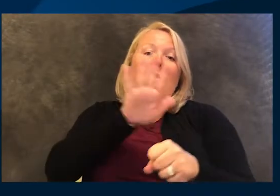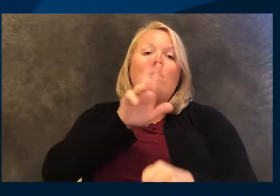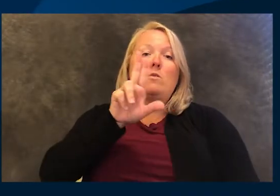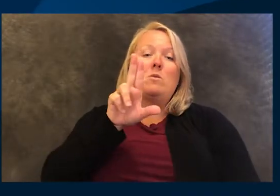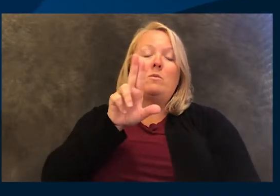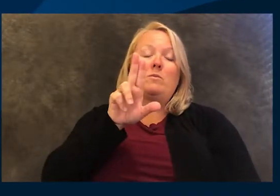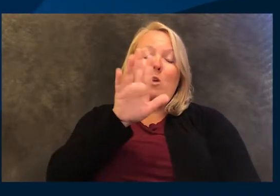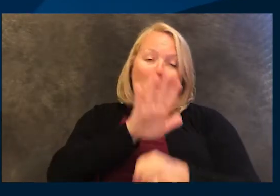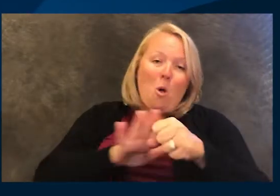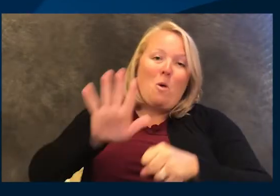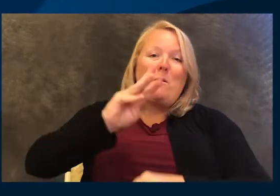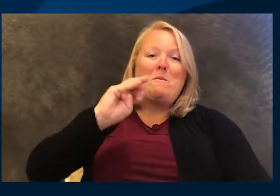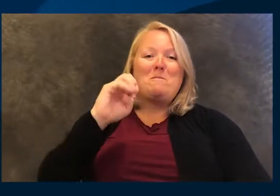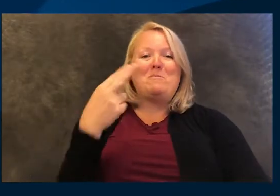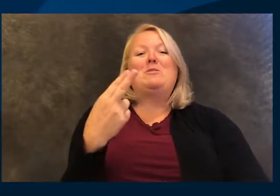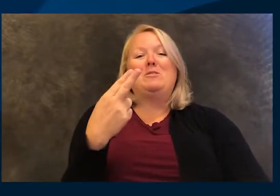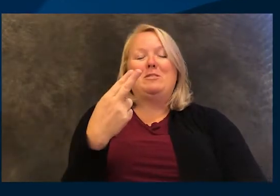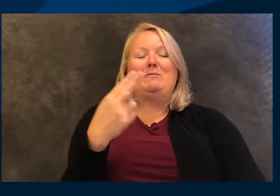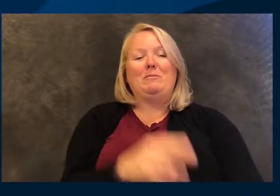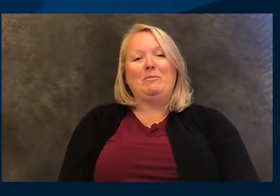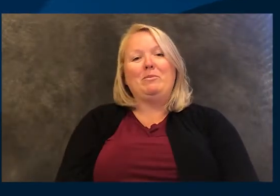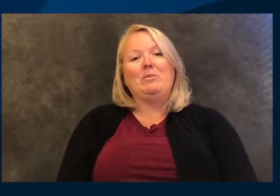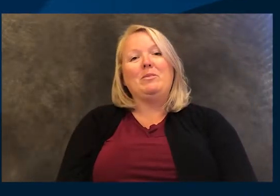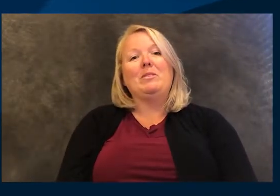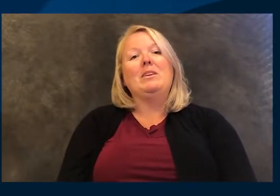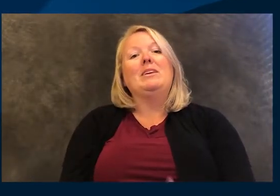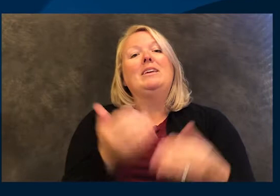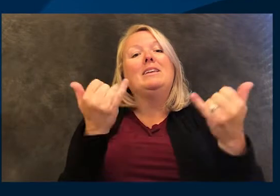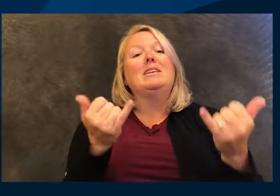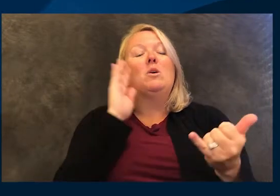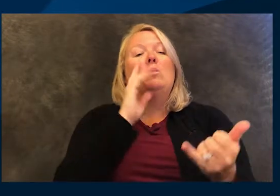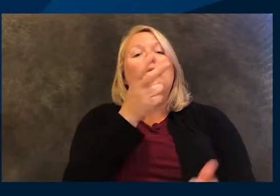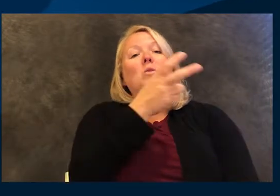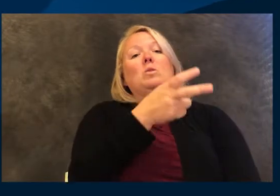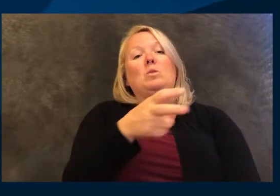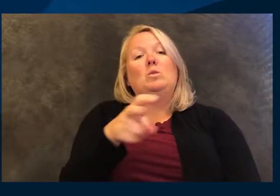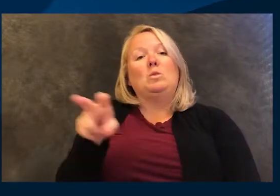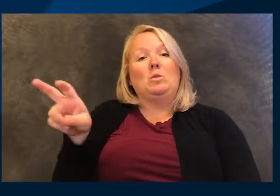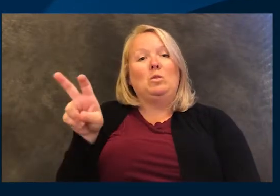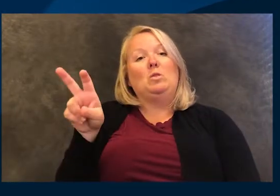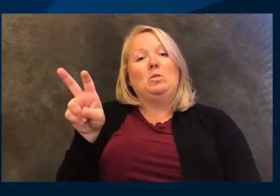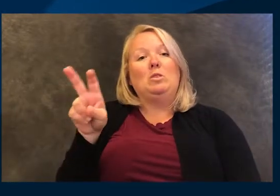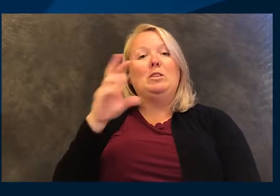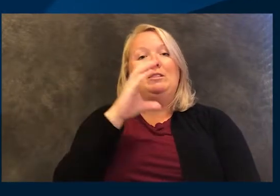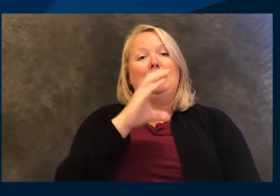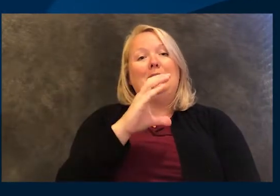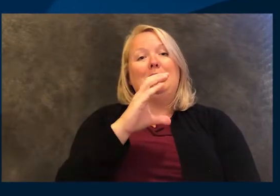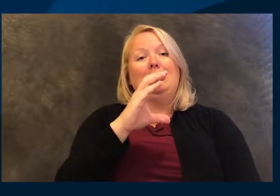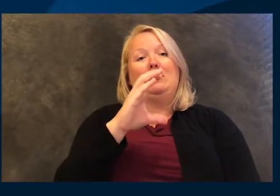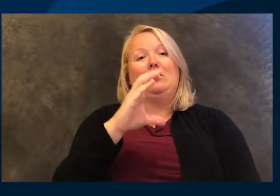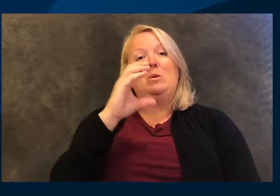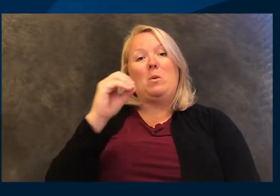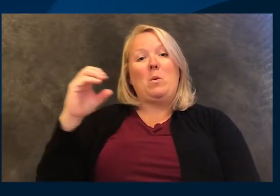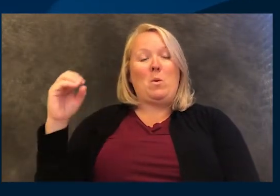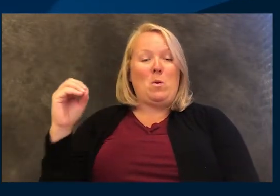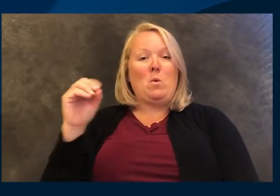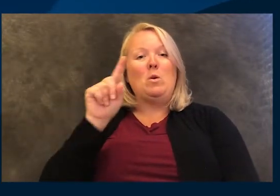will now transition the presentation to Tony Denton, Senior Vice President and Chief Operating Officer for University of Michigan Health System.